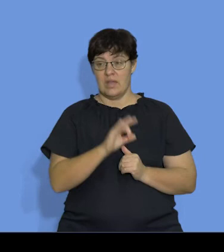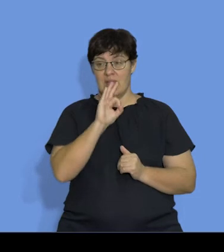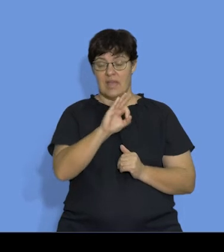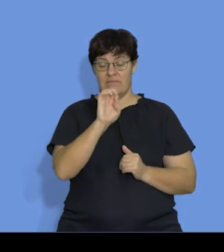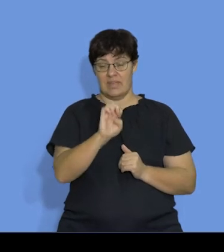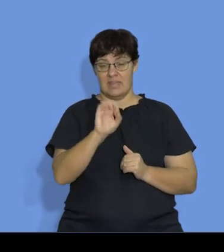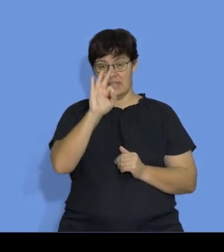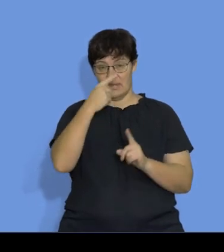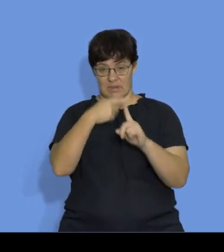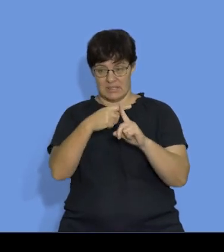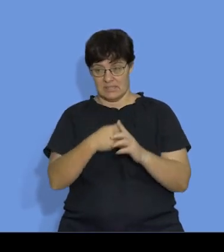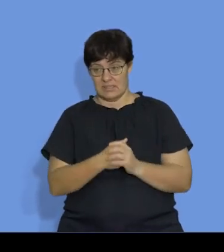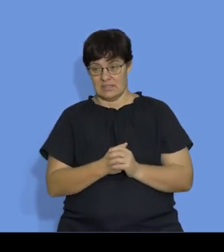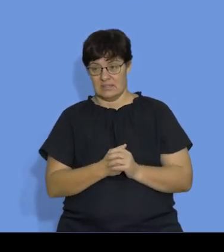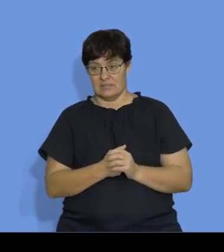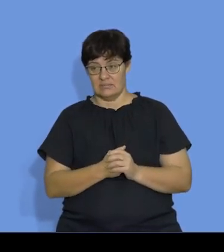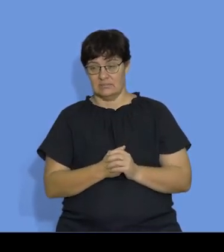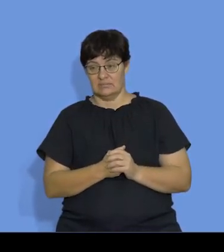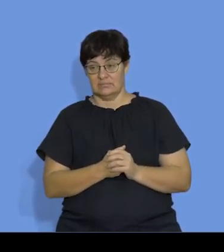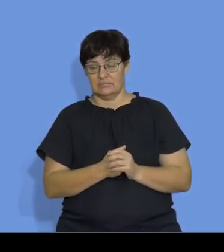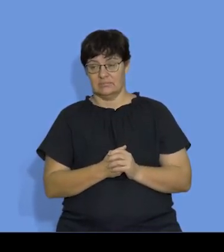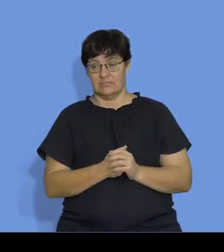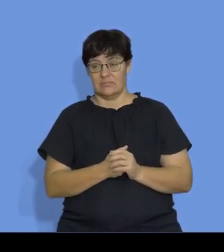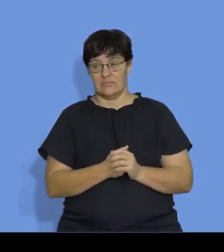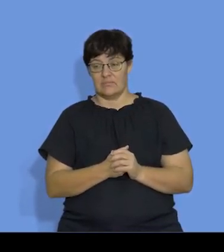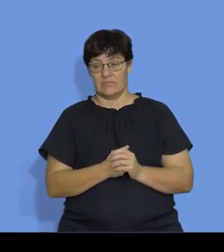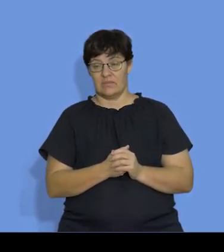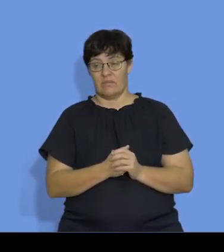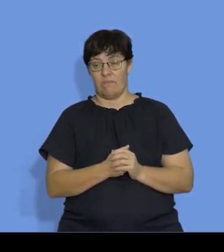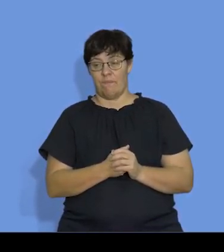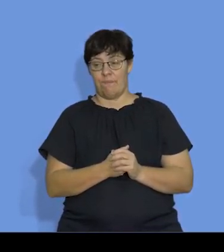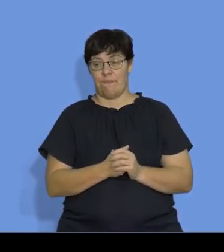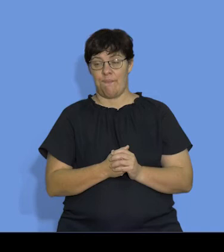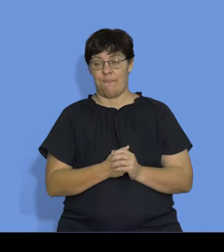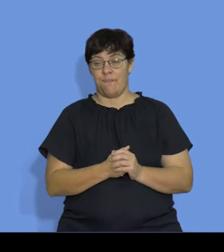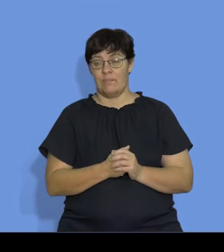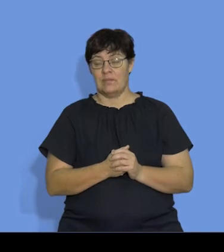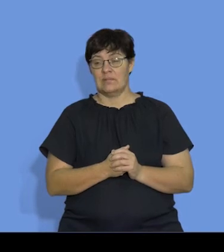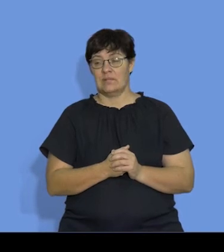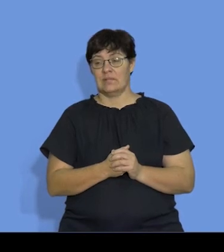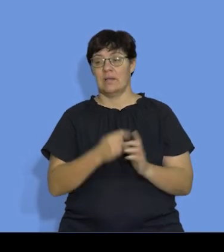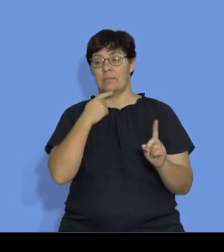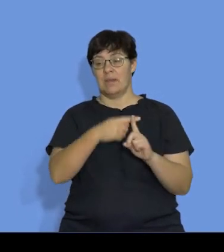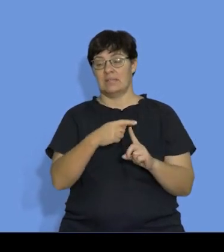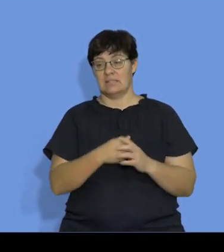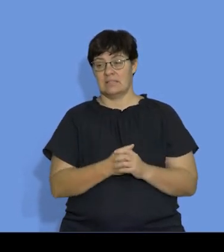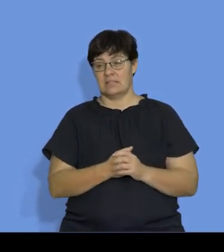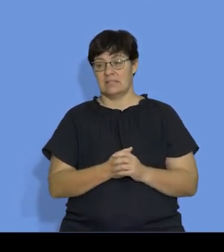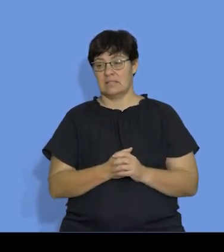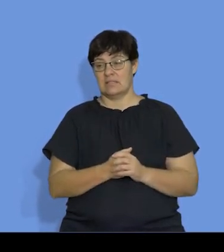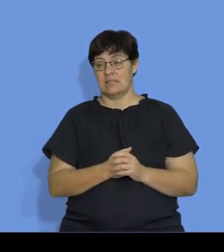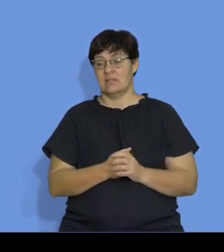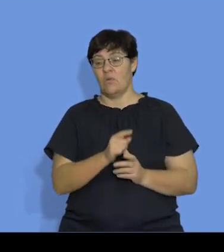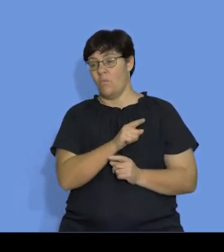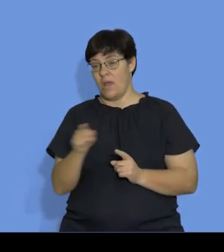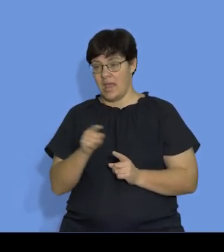Fe3 plus. Remember, we're multiplying the reduction half reaction by 2, right? Plus, this will give us, because the